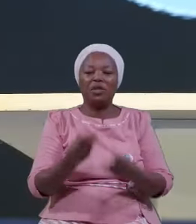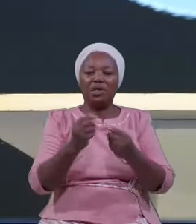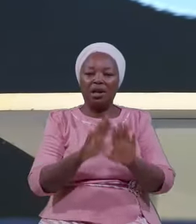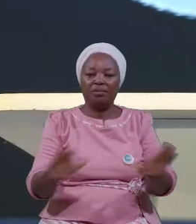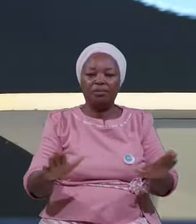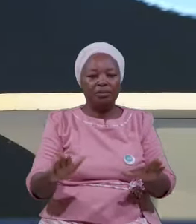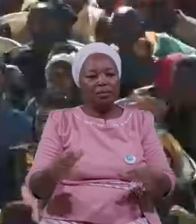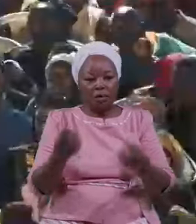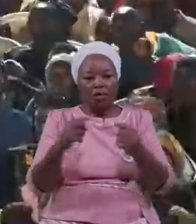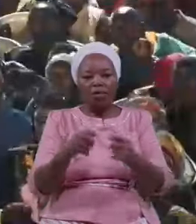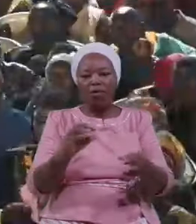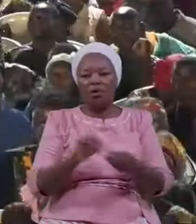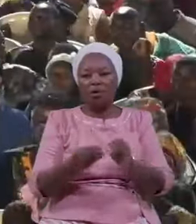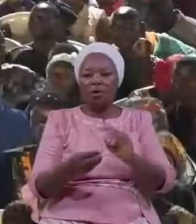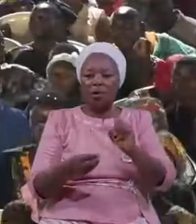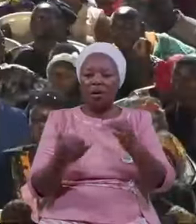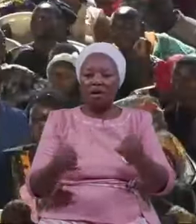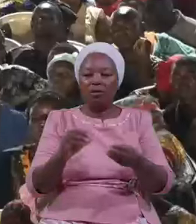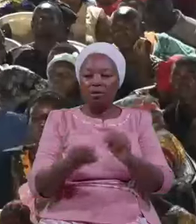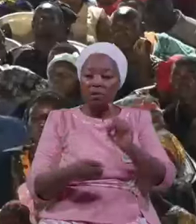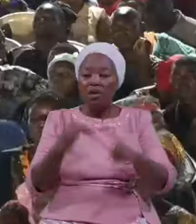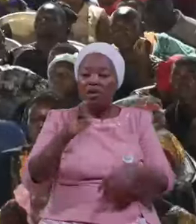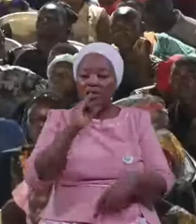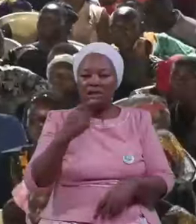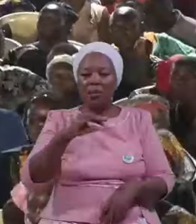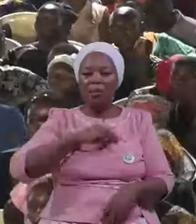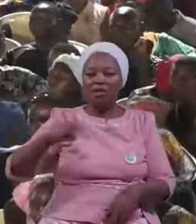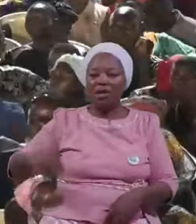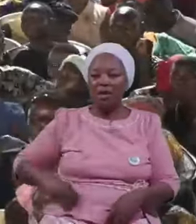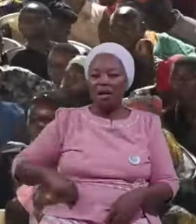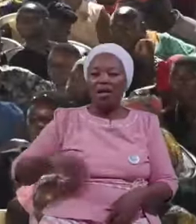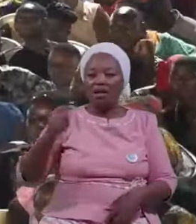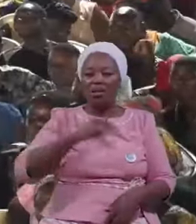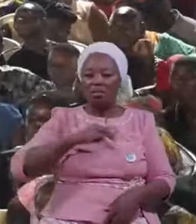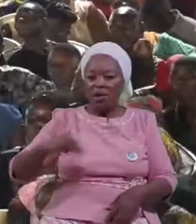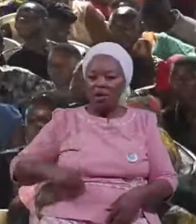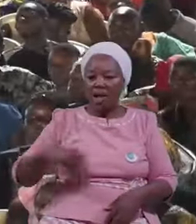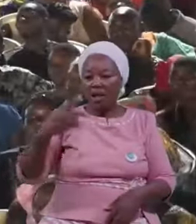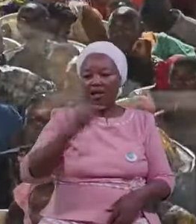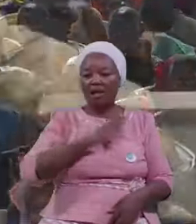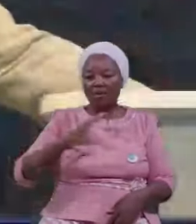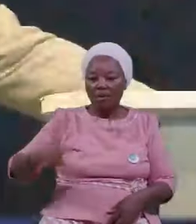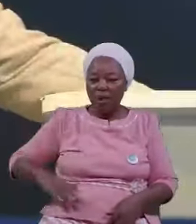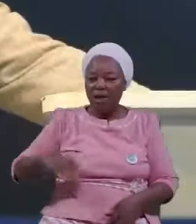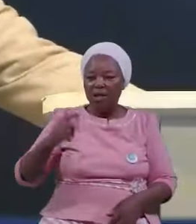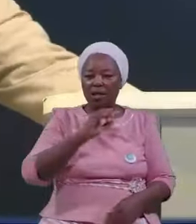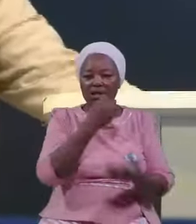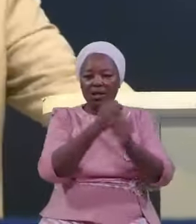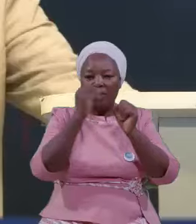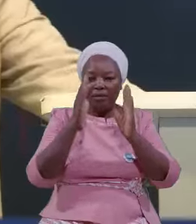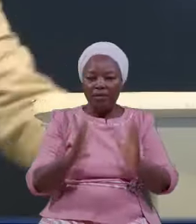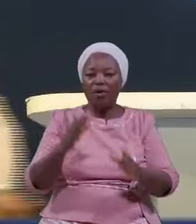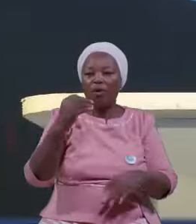Number one is the Messiah. The Messiah, the Christ, the Savior of